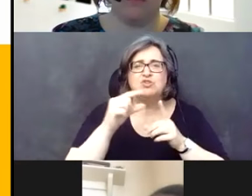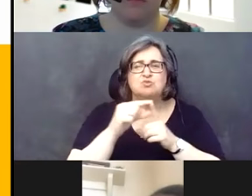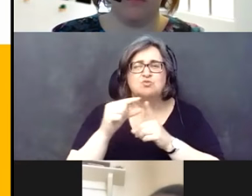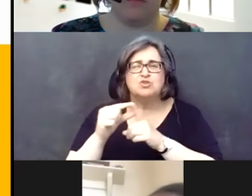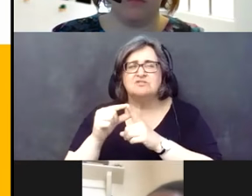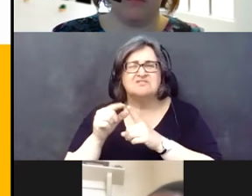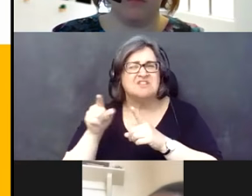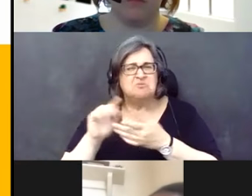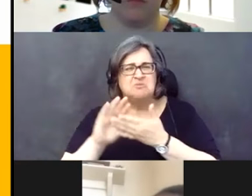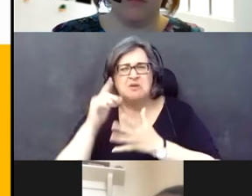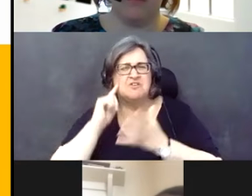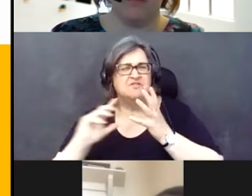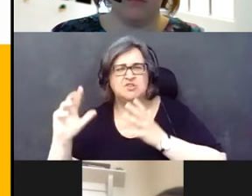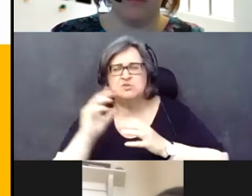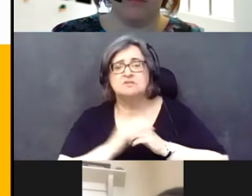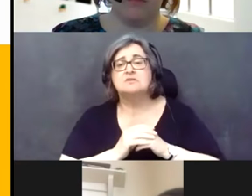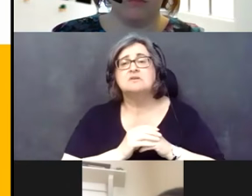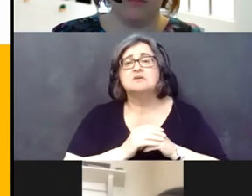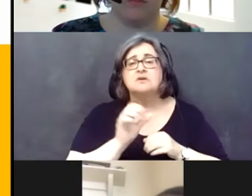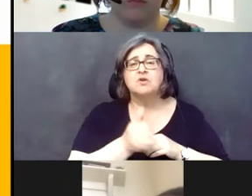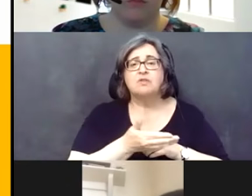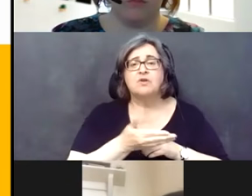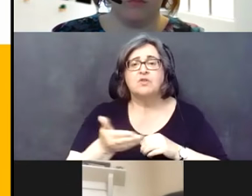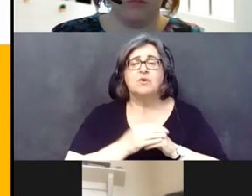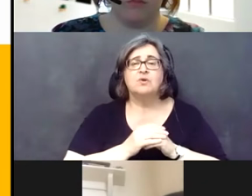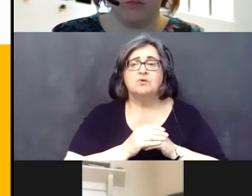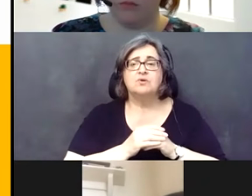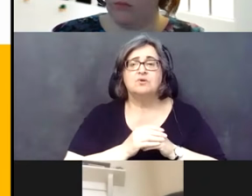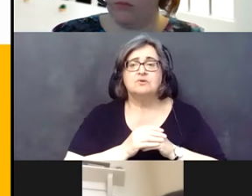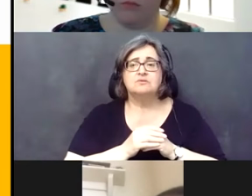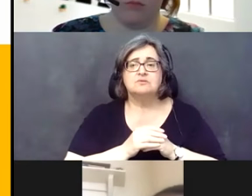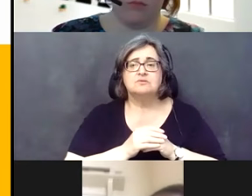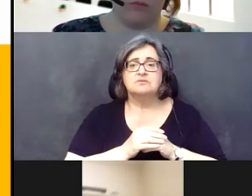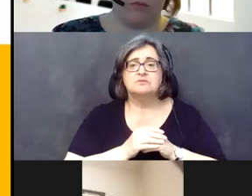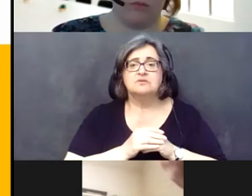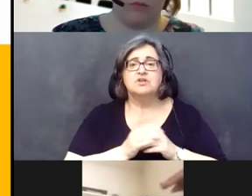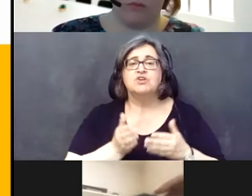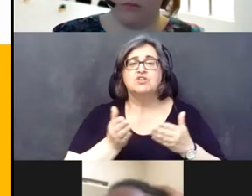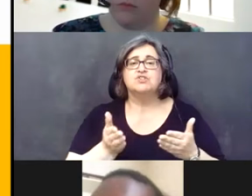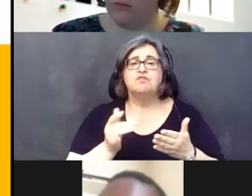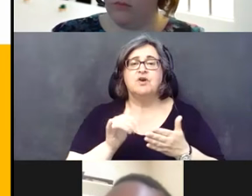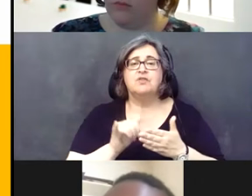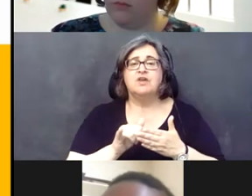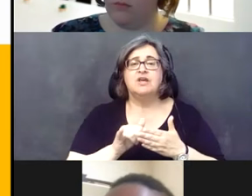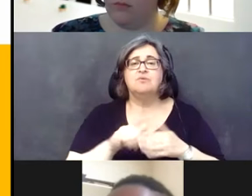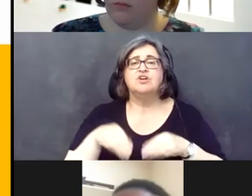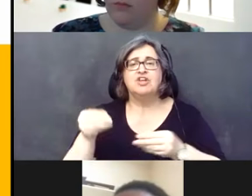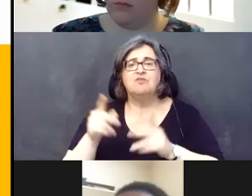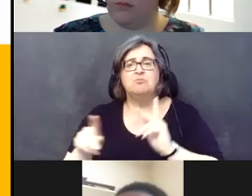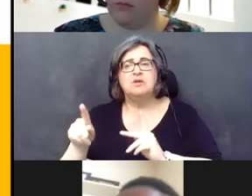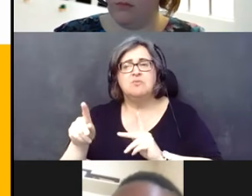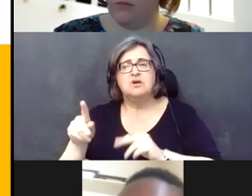person. And one of the other things was we suggested that they give people time